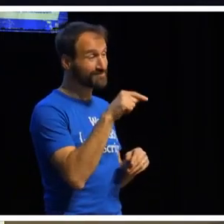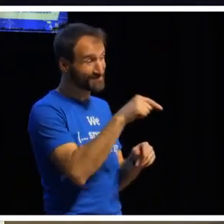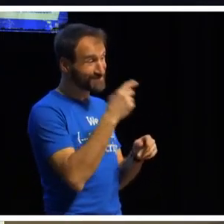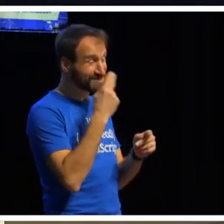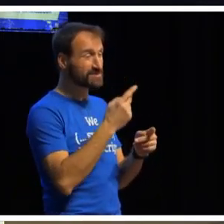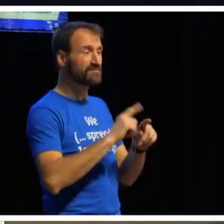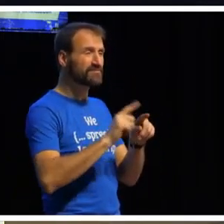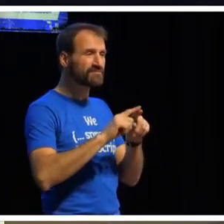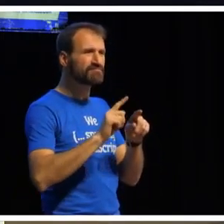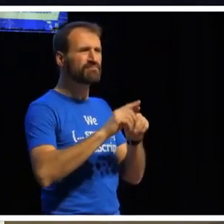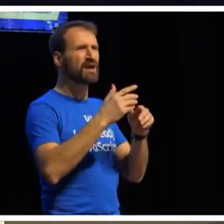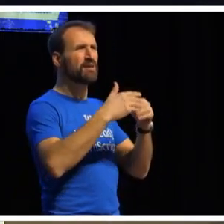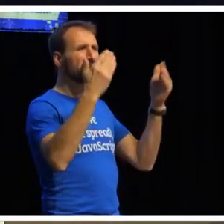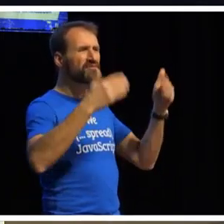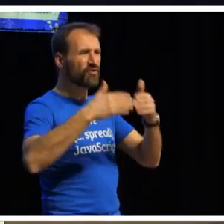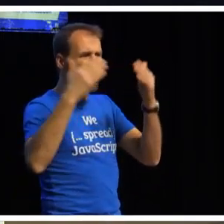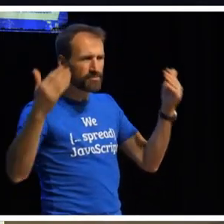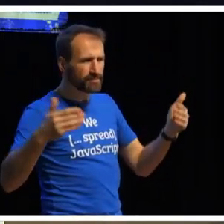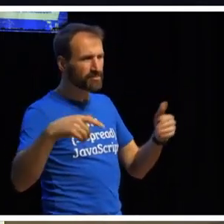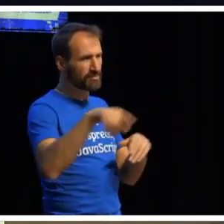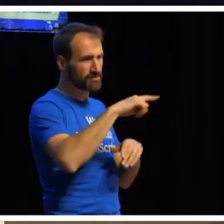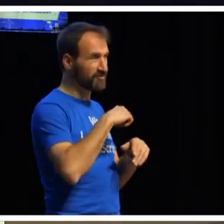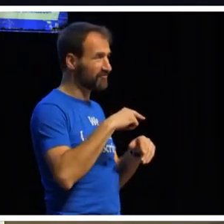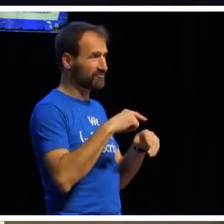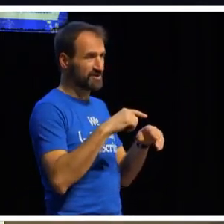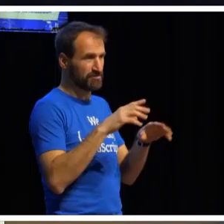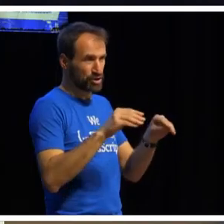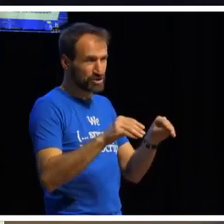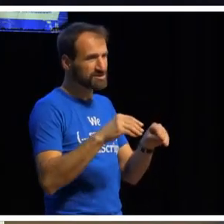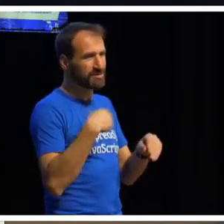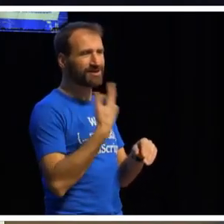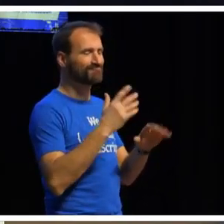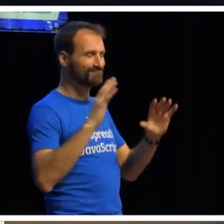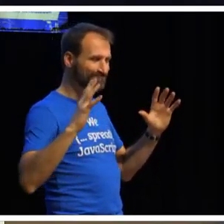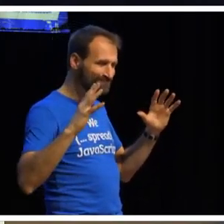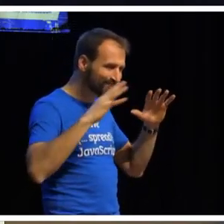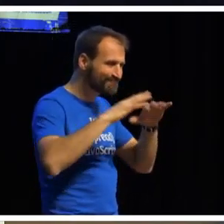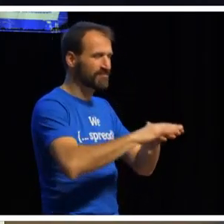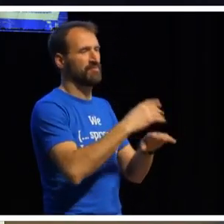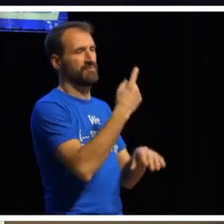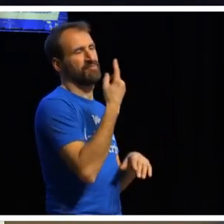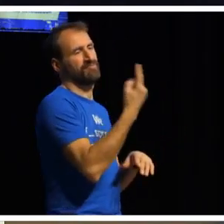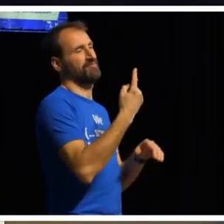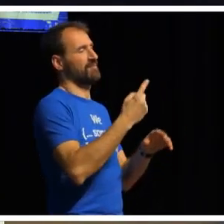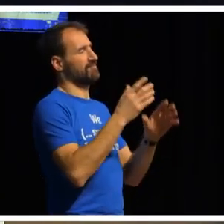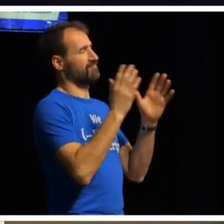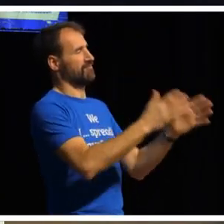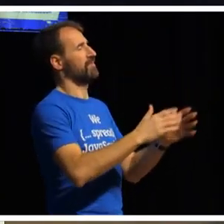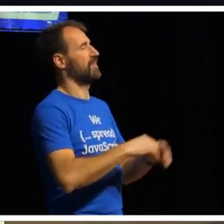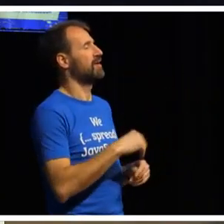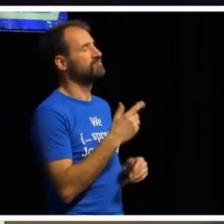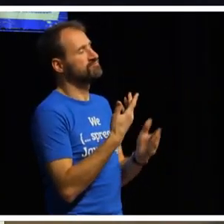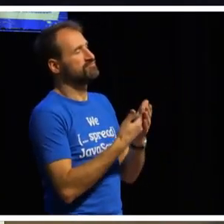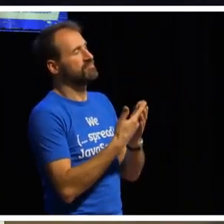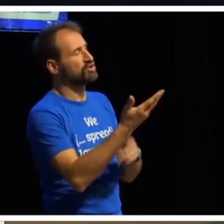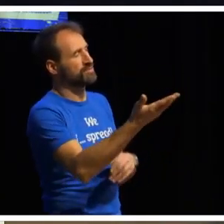will run and will access real hardware. So as a quick example of this,